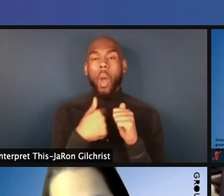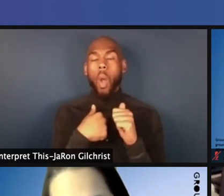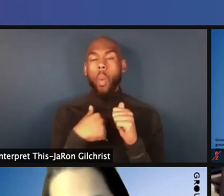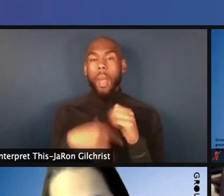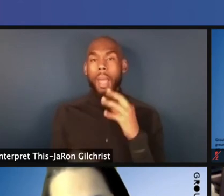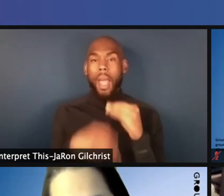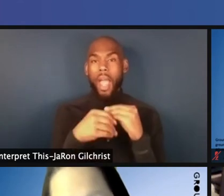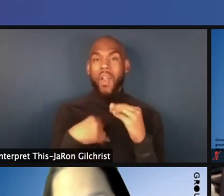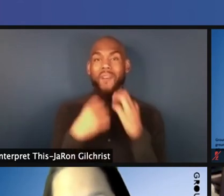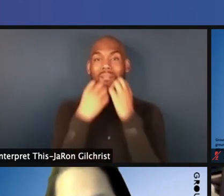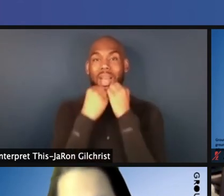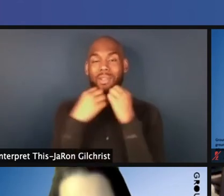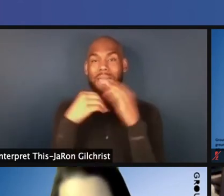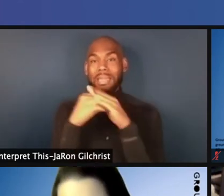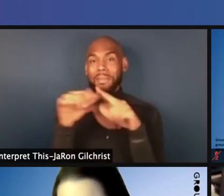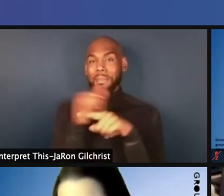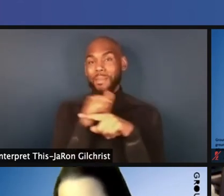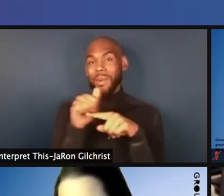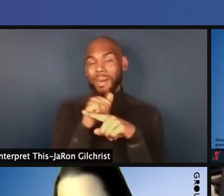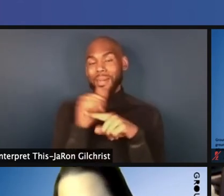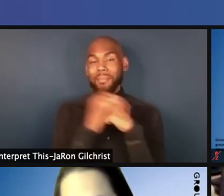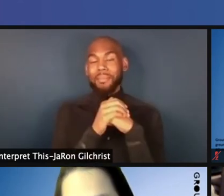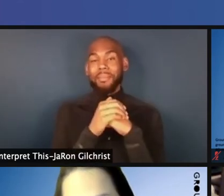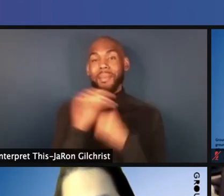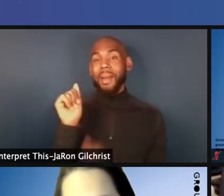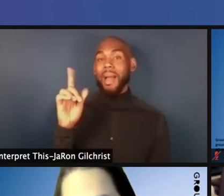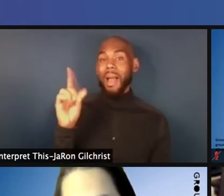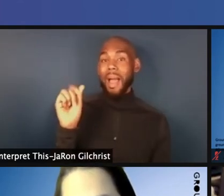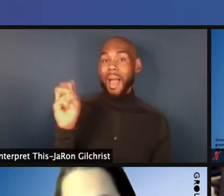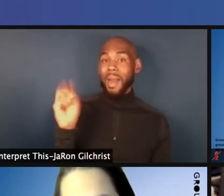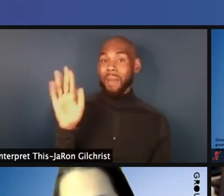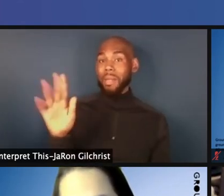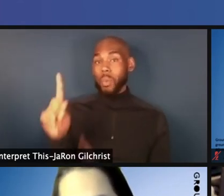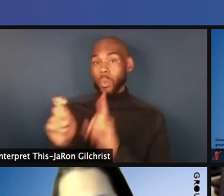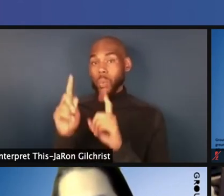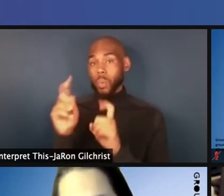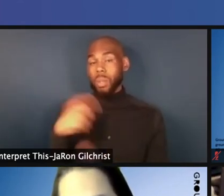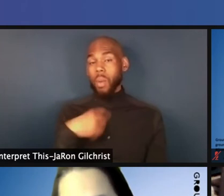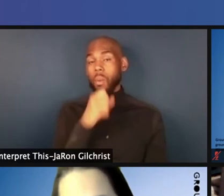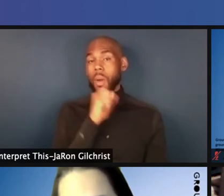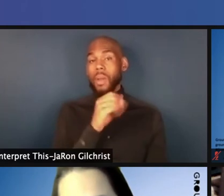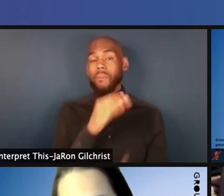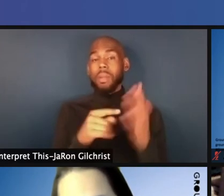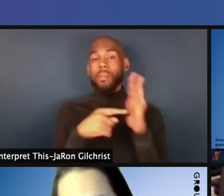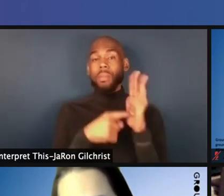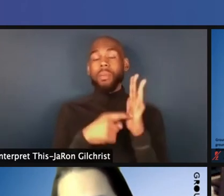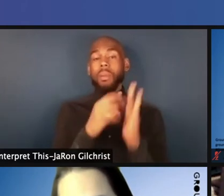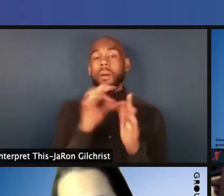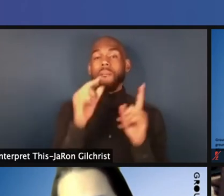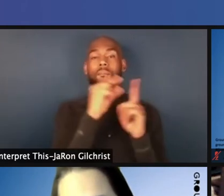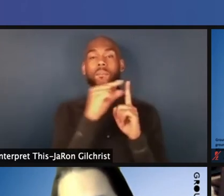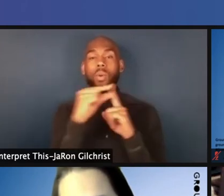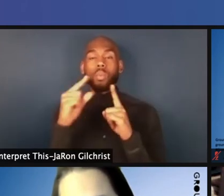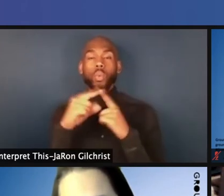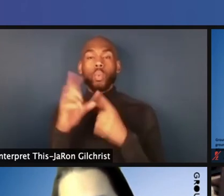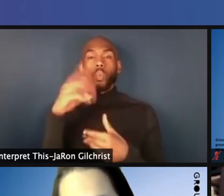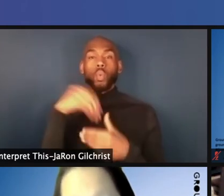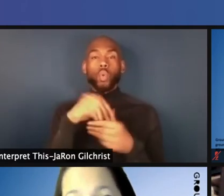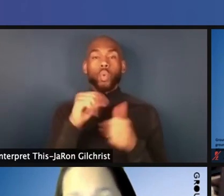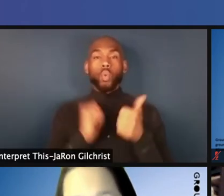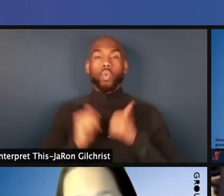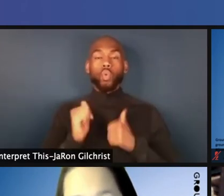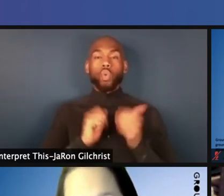into practice. And from Adam, his question is, he would love some examples of the verbiage to include in show contracts